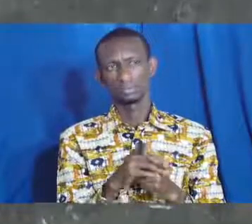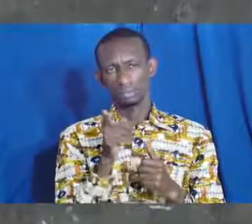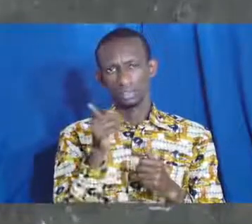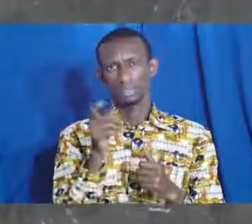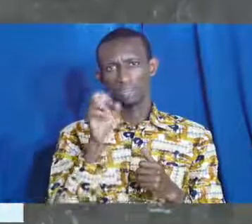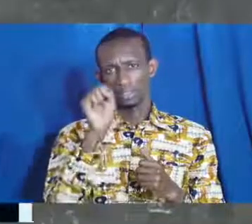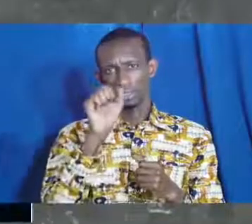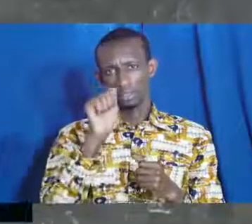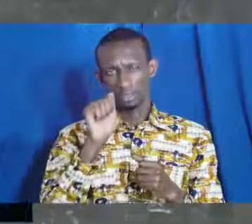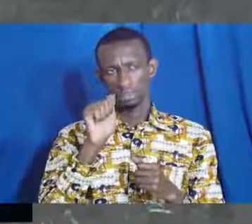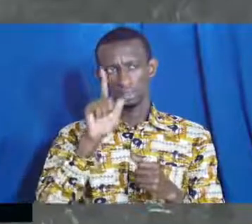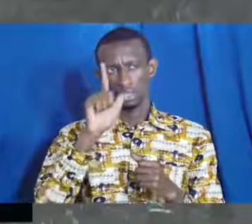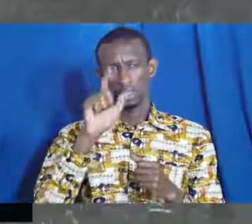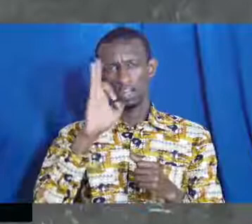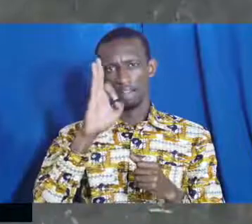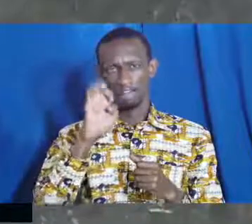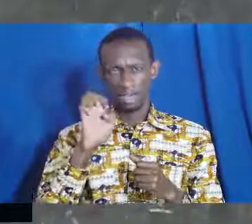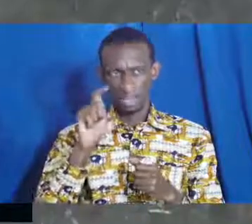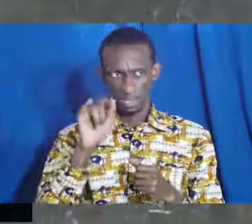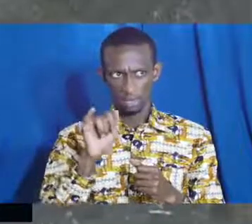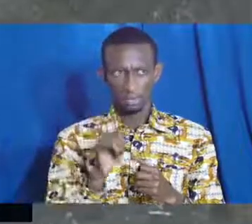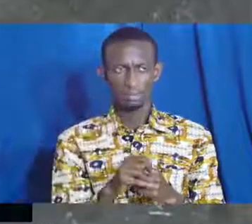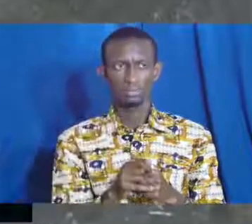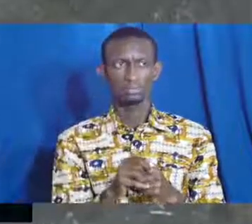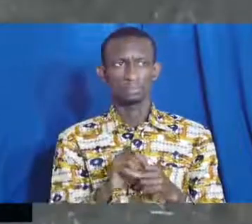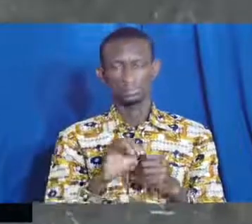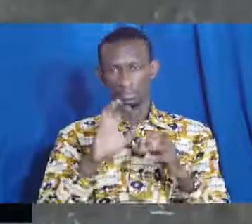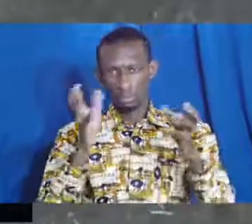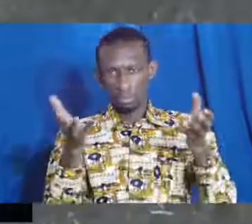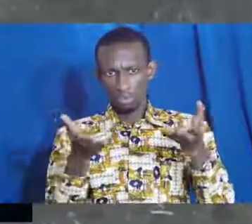sulfate combines with the sodium.